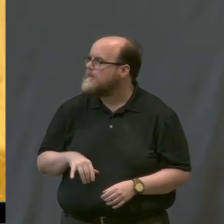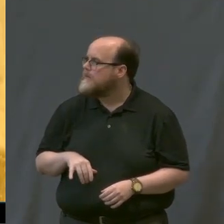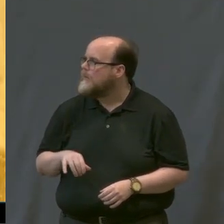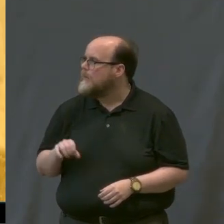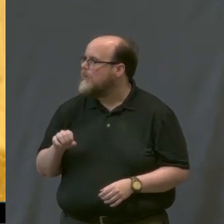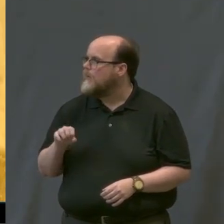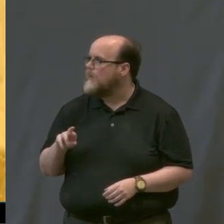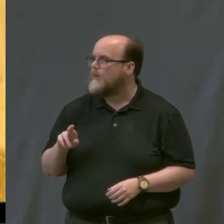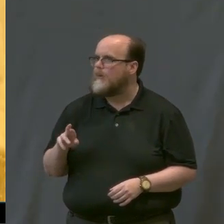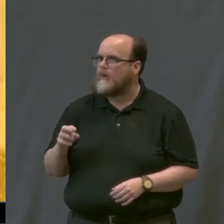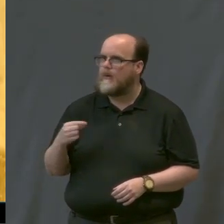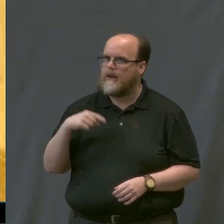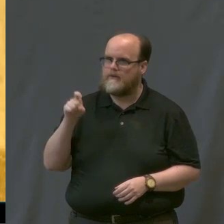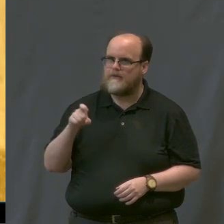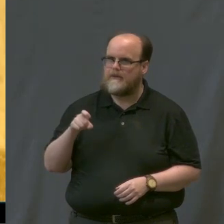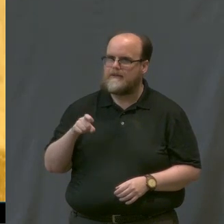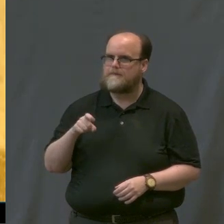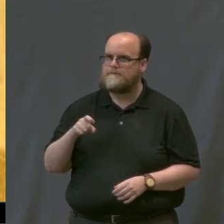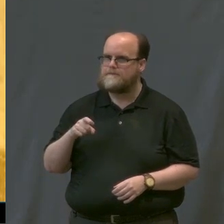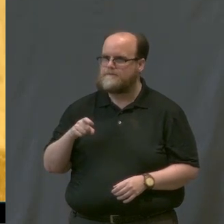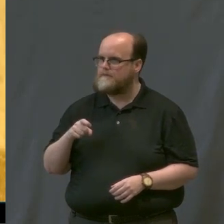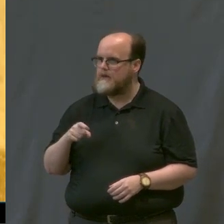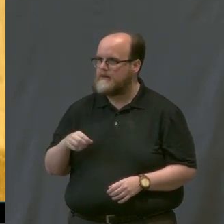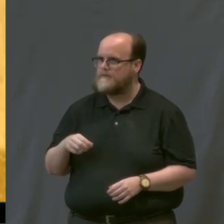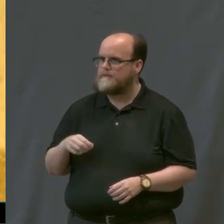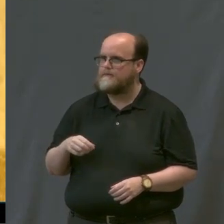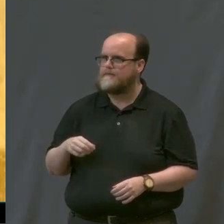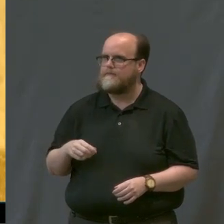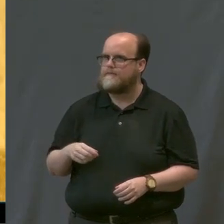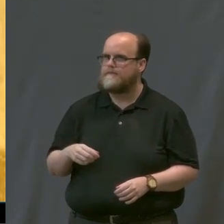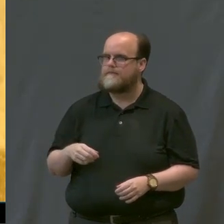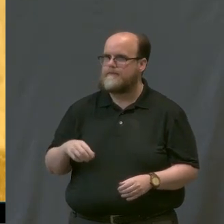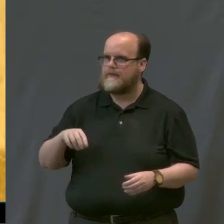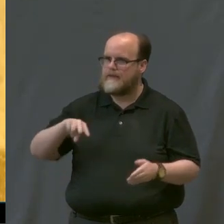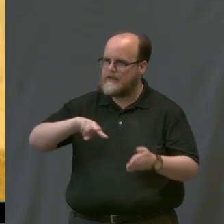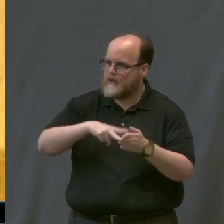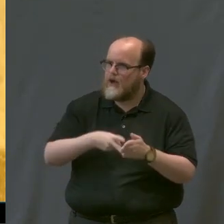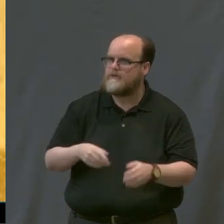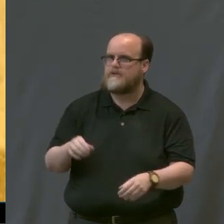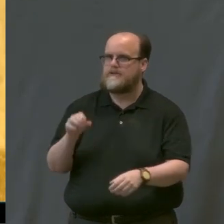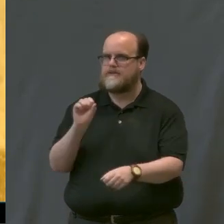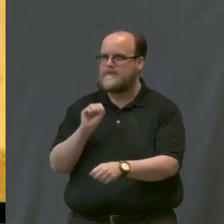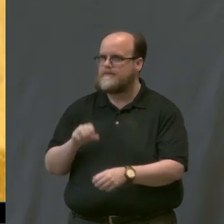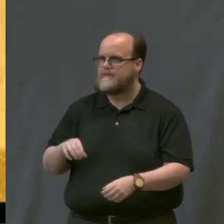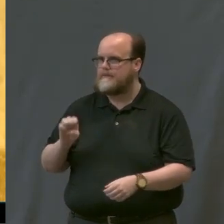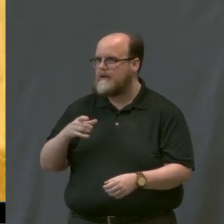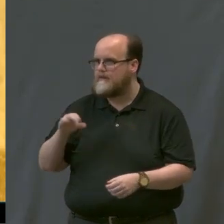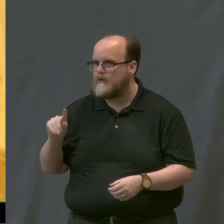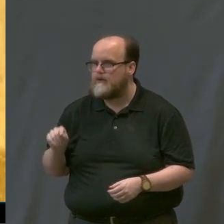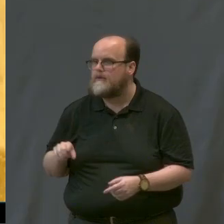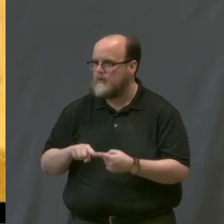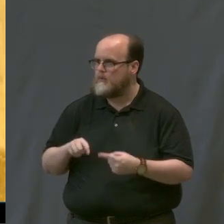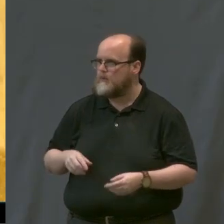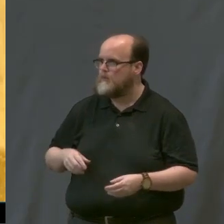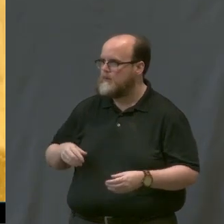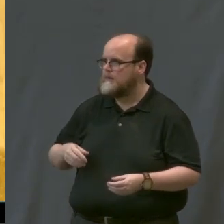Or does it have to be a conscious effort to bid Godspeed, quote unquote, to someone who's